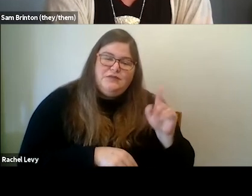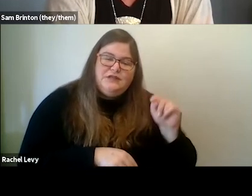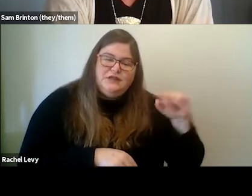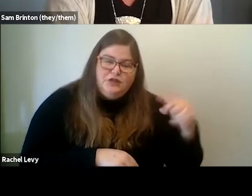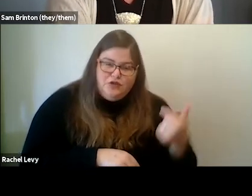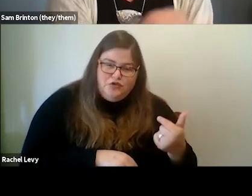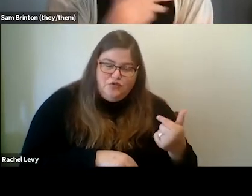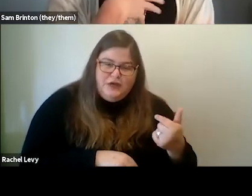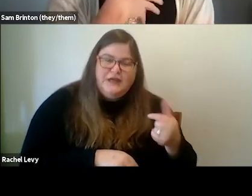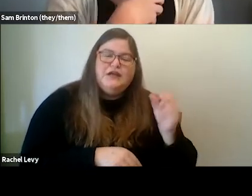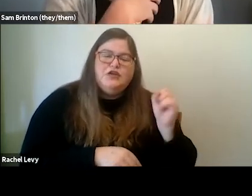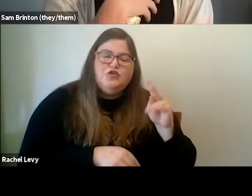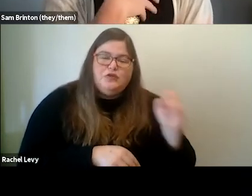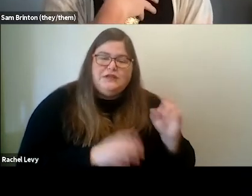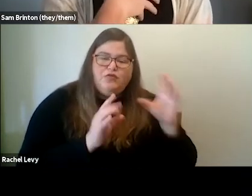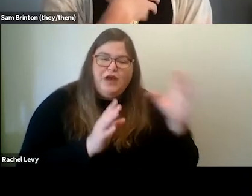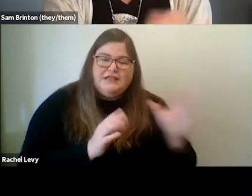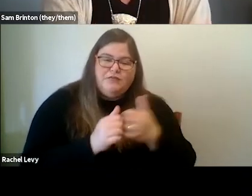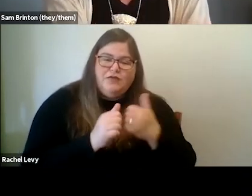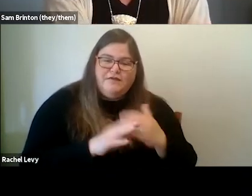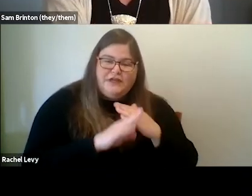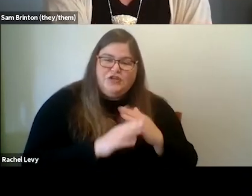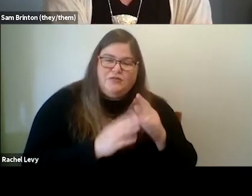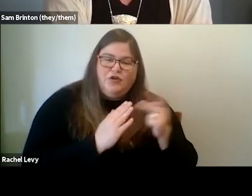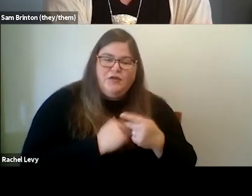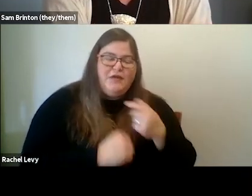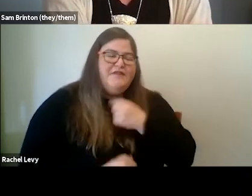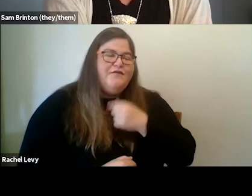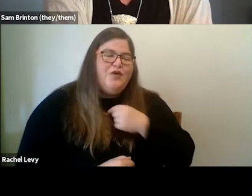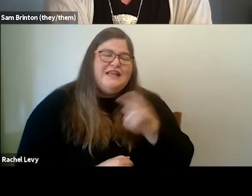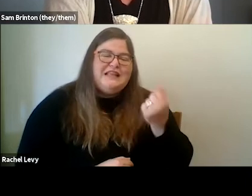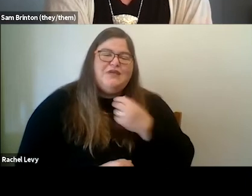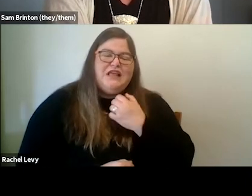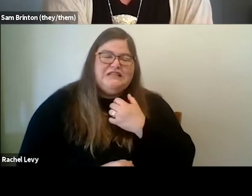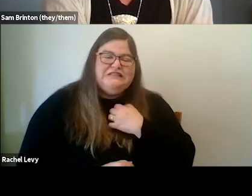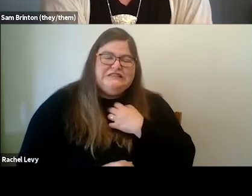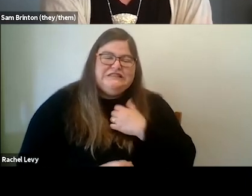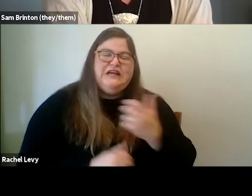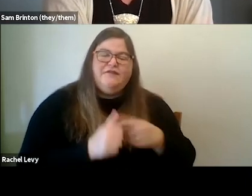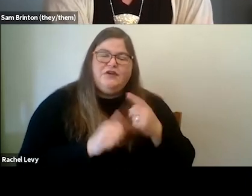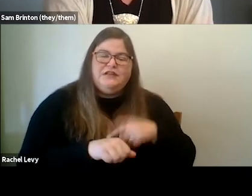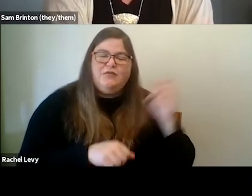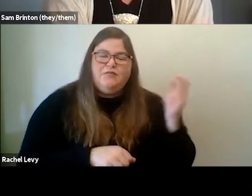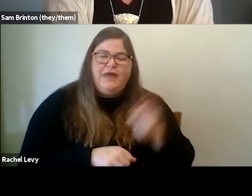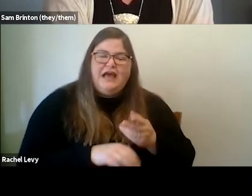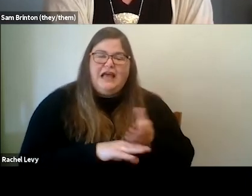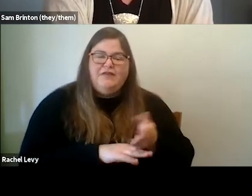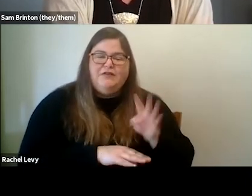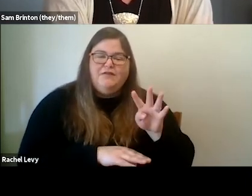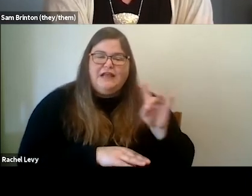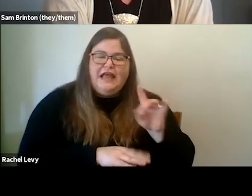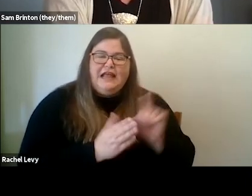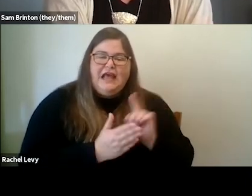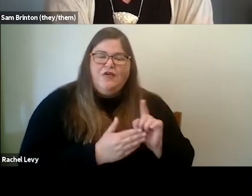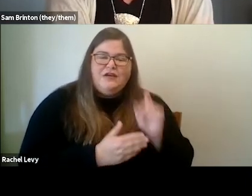intervention program. I apologize if my voice sounds a little bit raspy today. This is the first time back after about 48 hours of a really